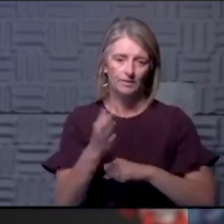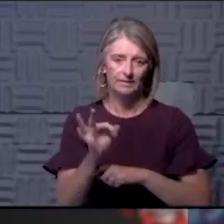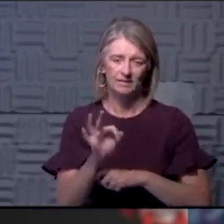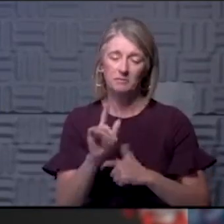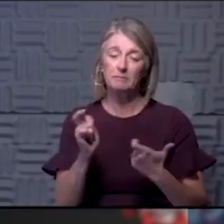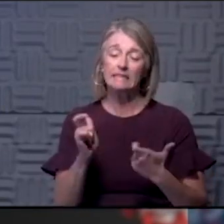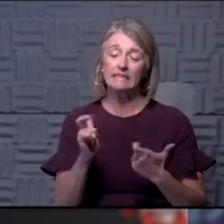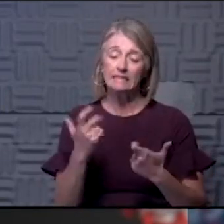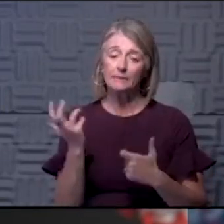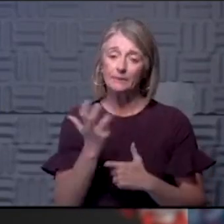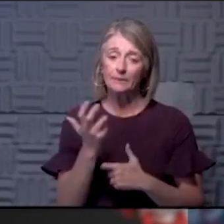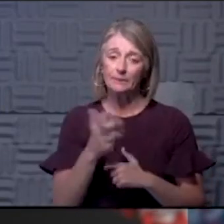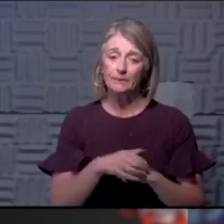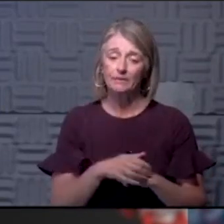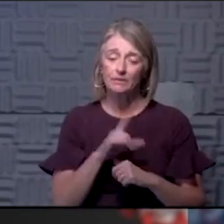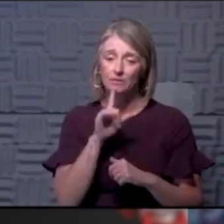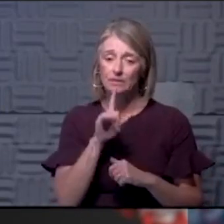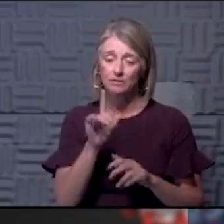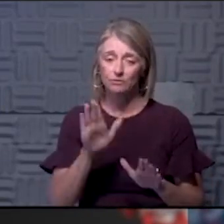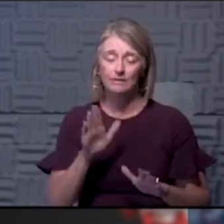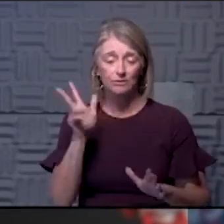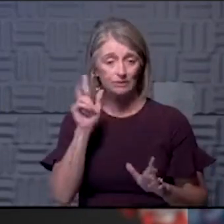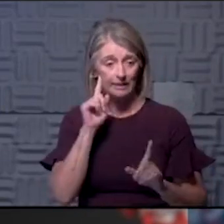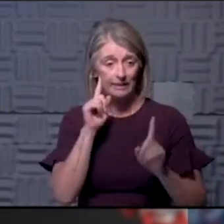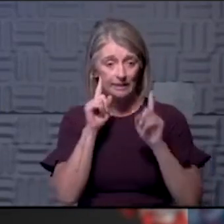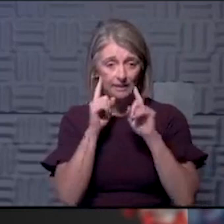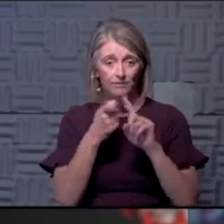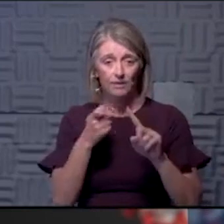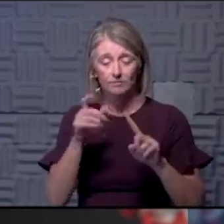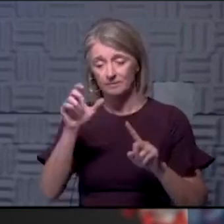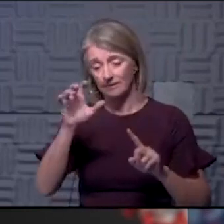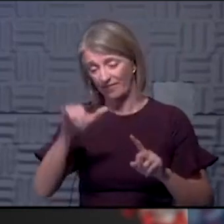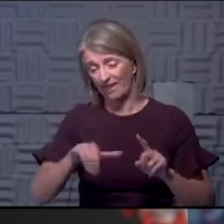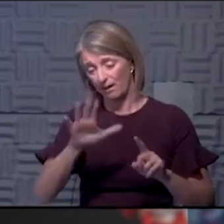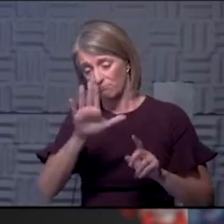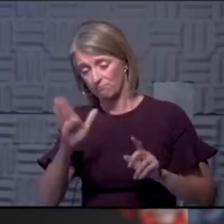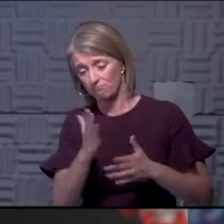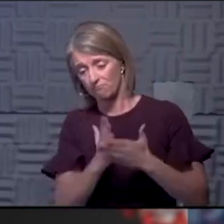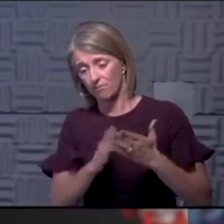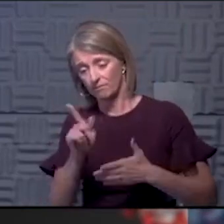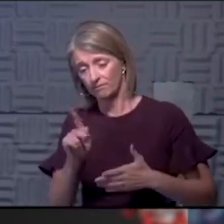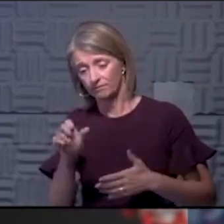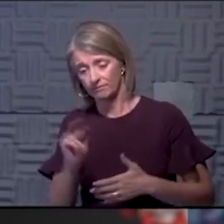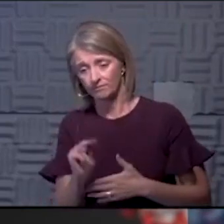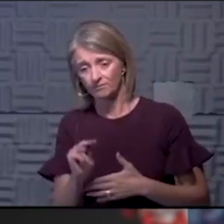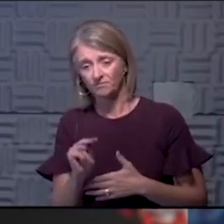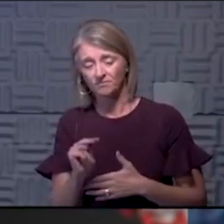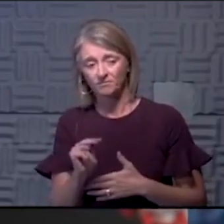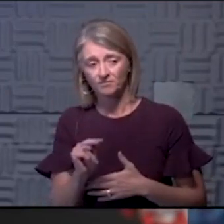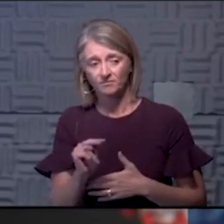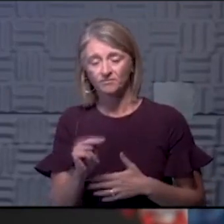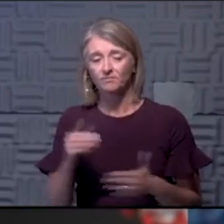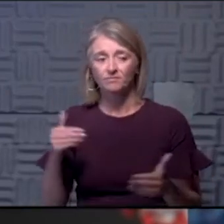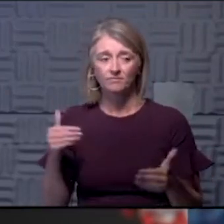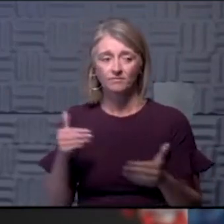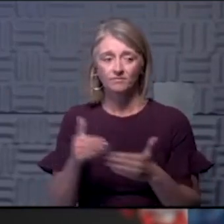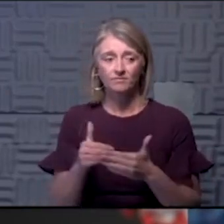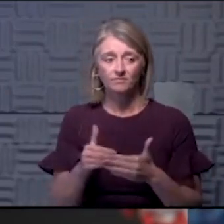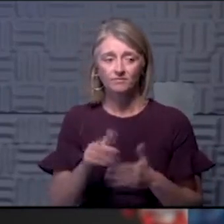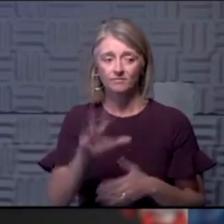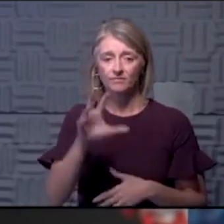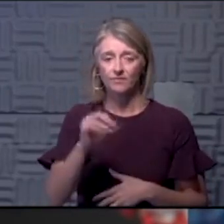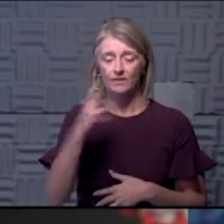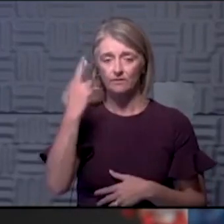Pretty big deal, and I think great to hear from folks out in outstate Kansas of what's going on. Finally, we're closing in on the finish line of our